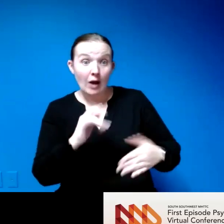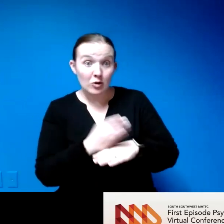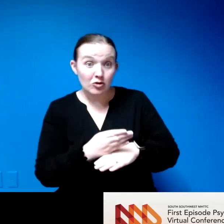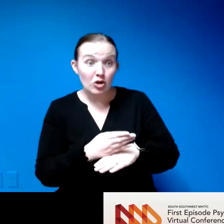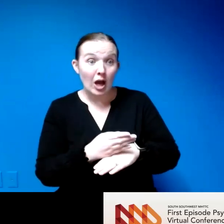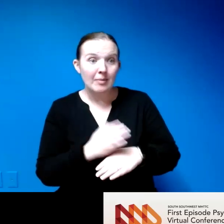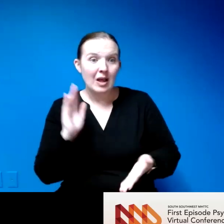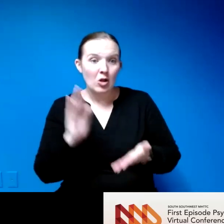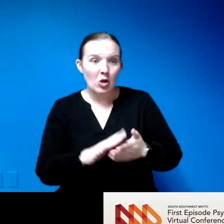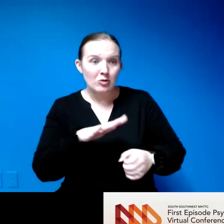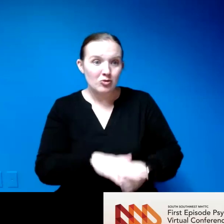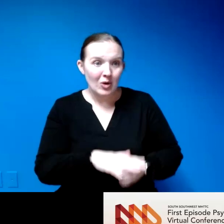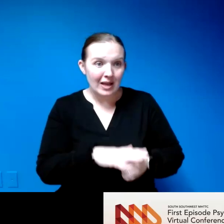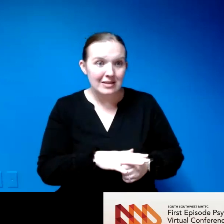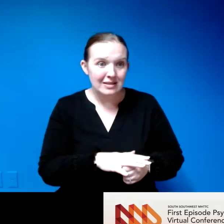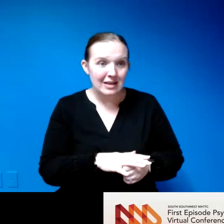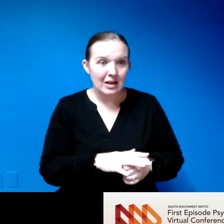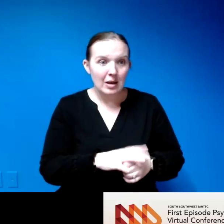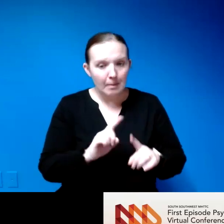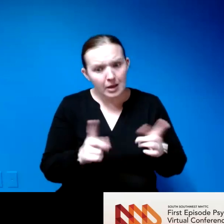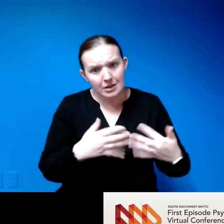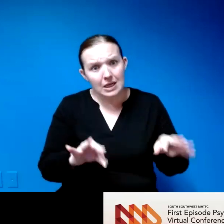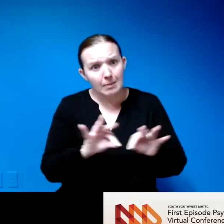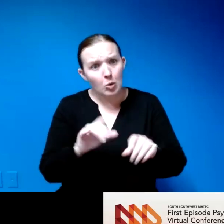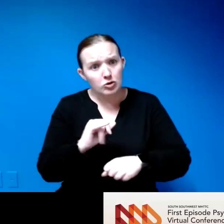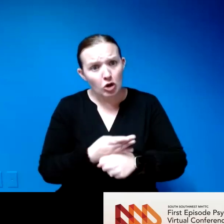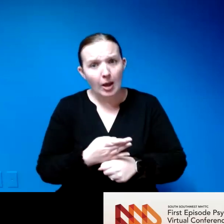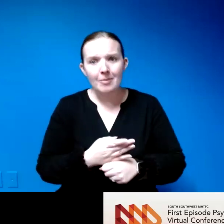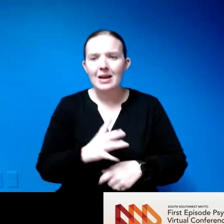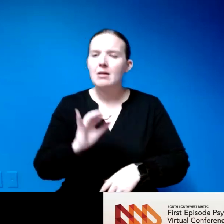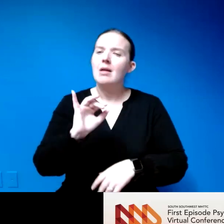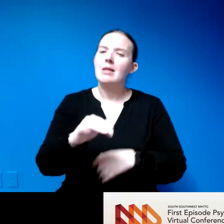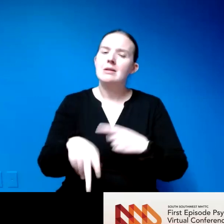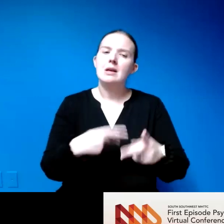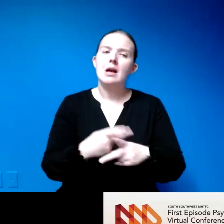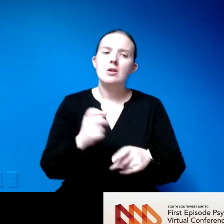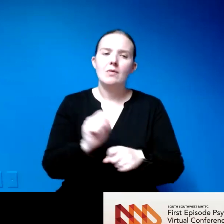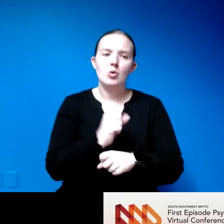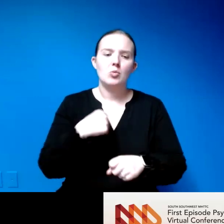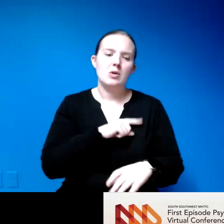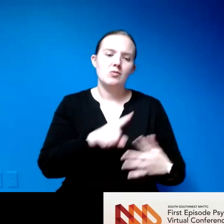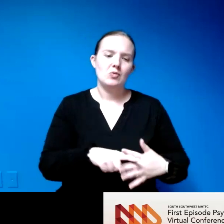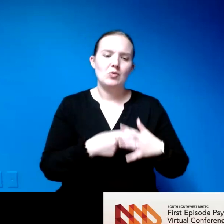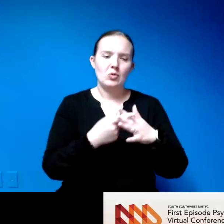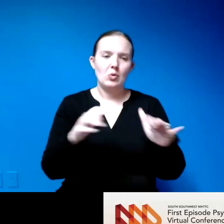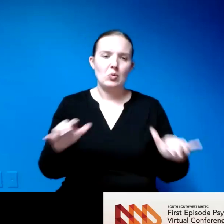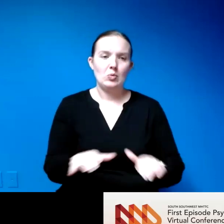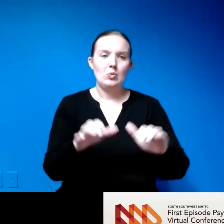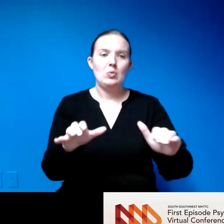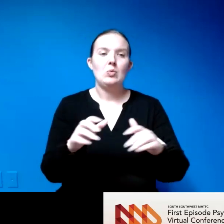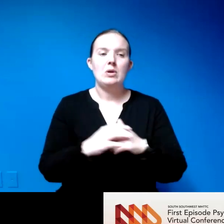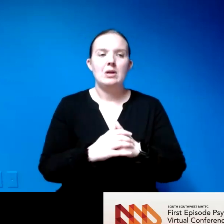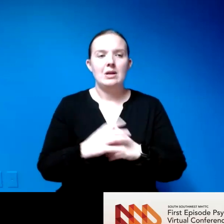part-time, and at the same time is meaningful. So that's the kind of work that we're starting to do, and we're